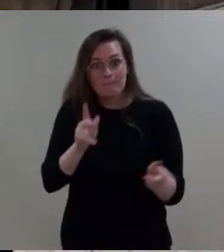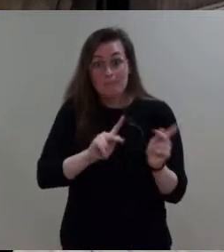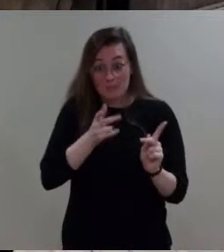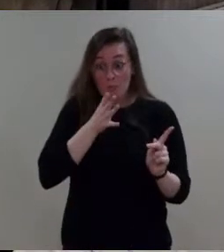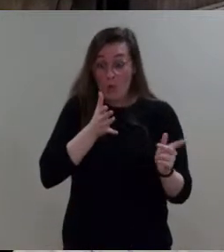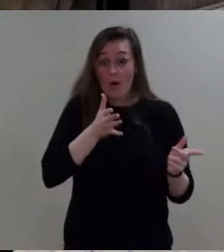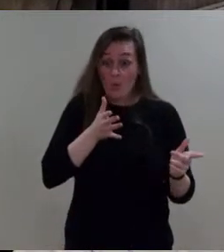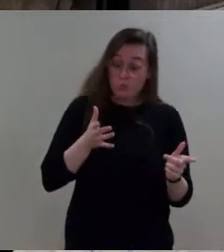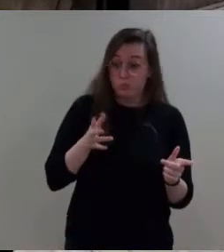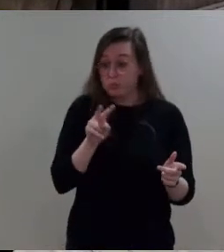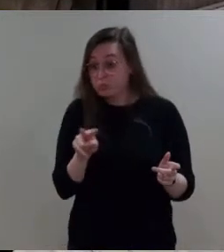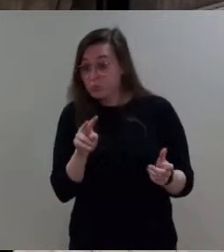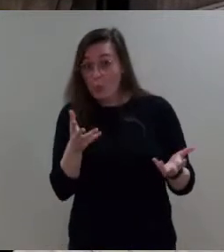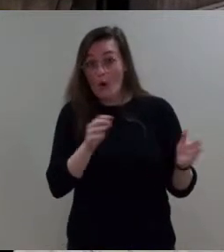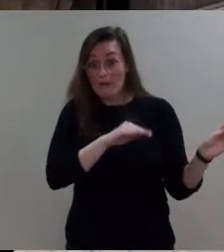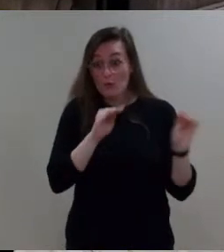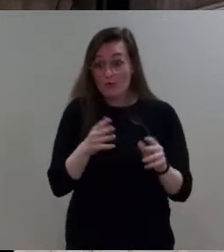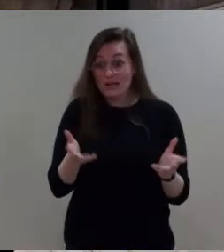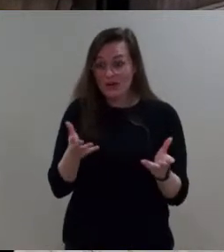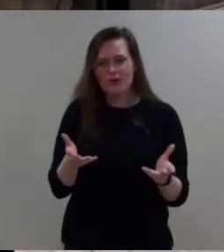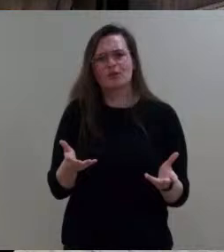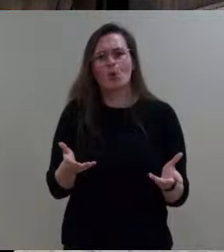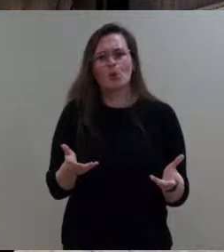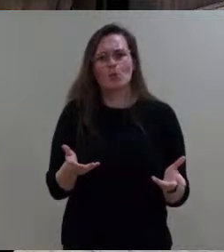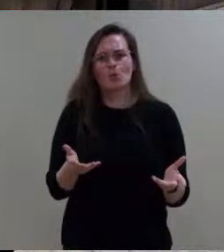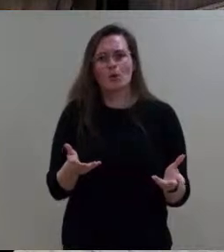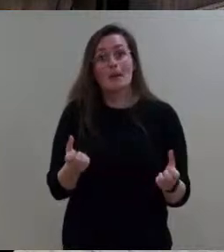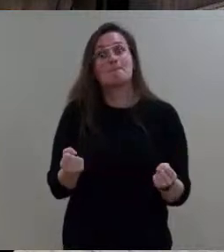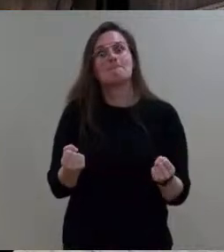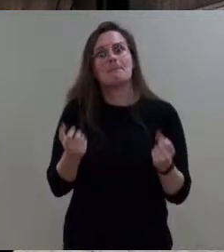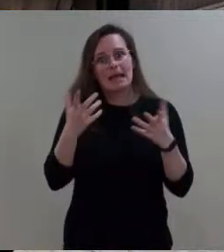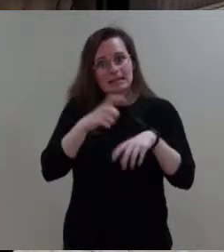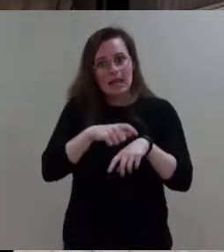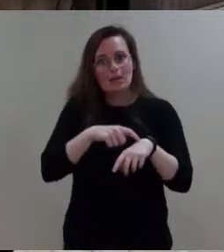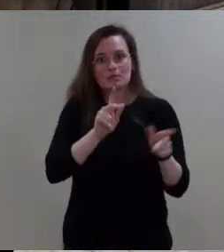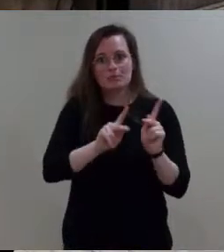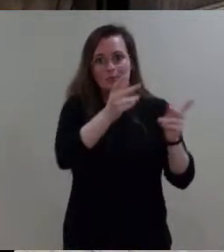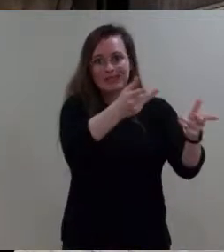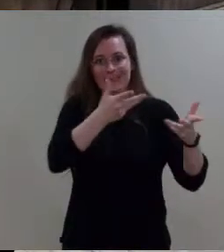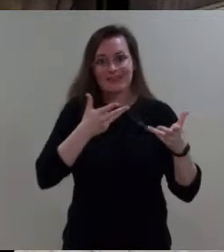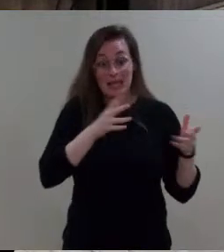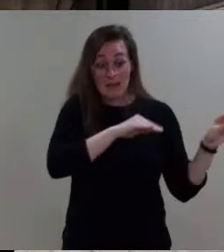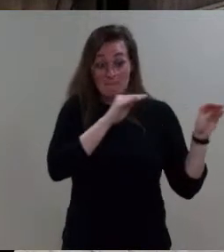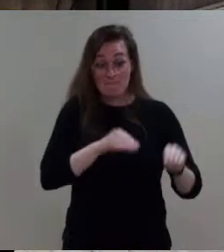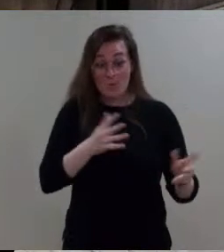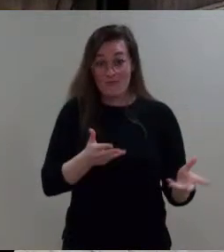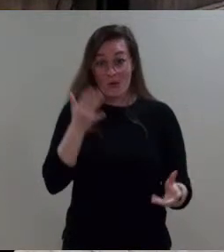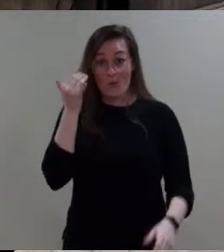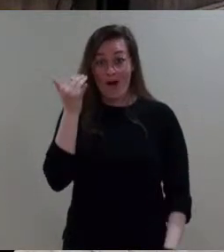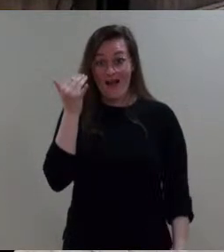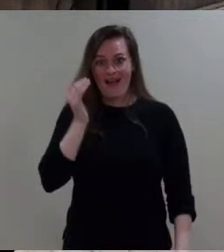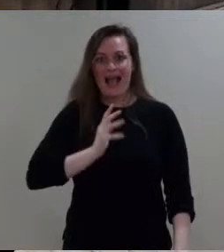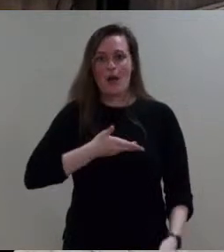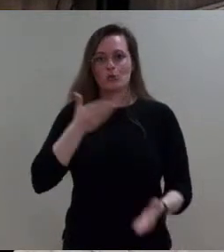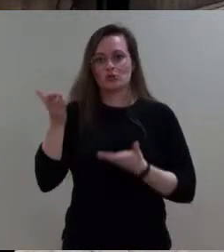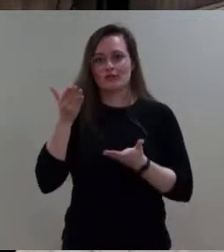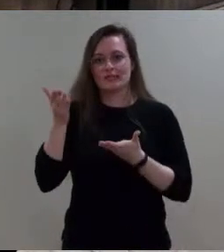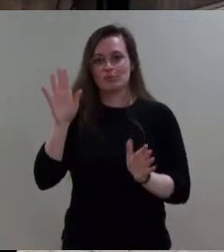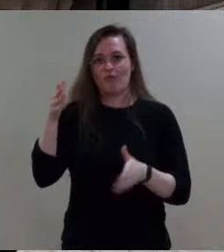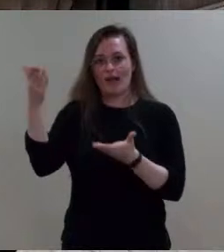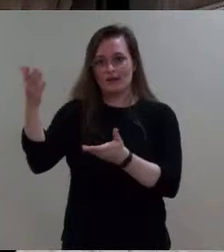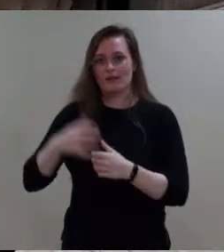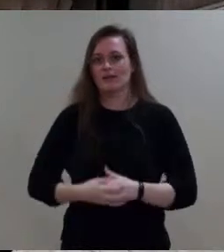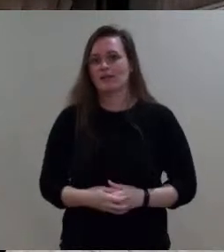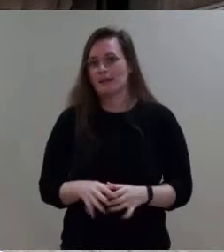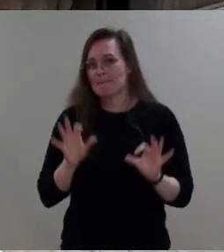told many, many times that people move here for the services we provide. And if we don't keep providing those services